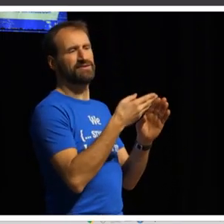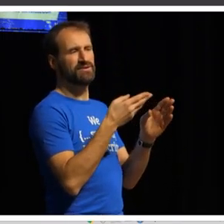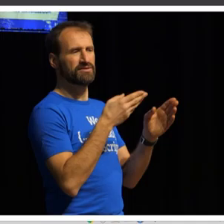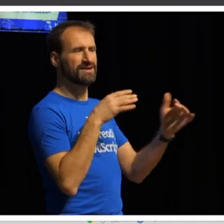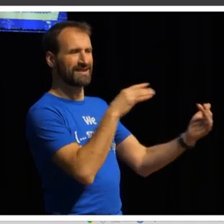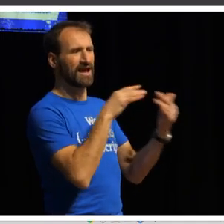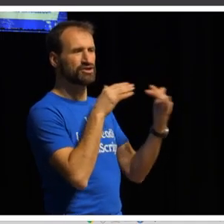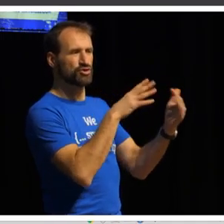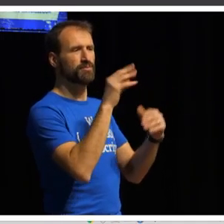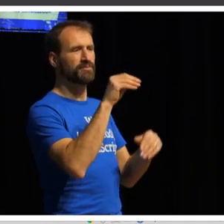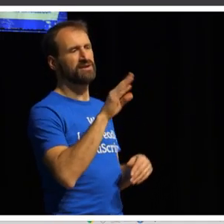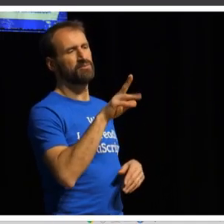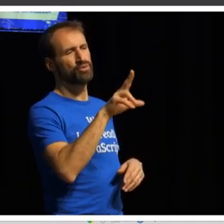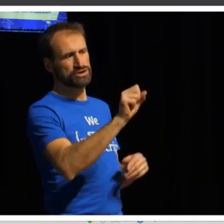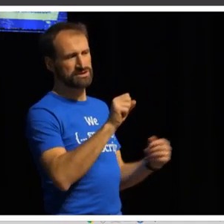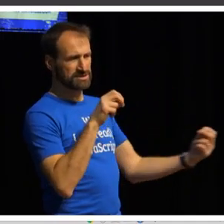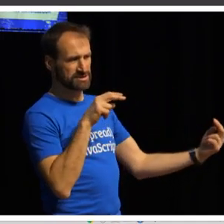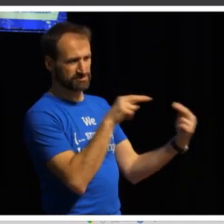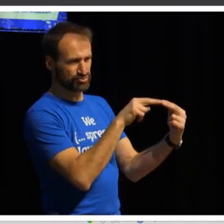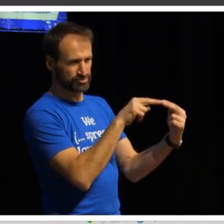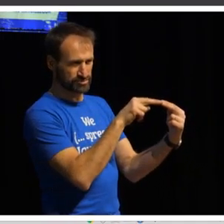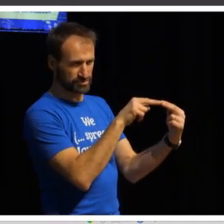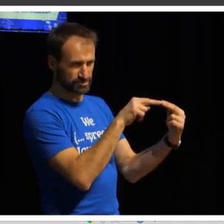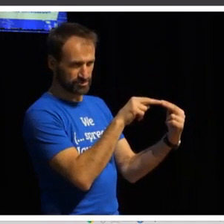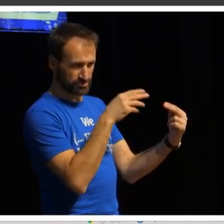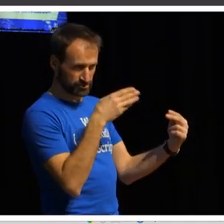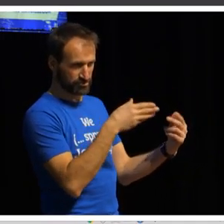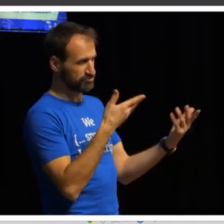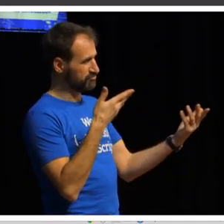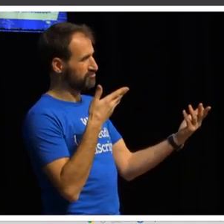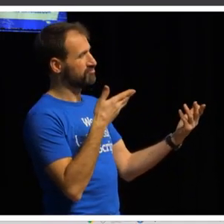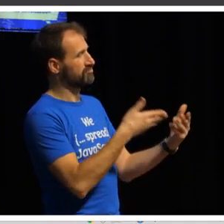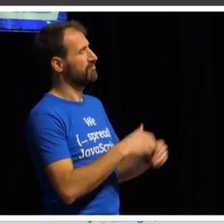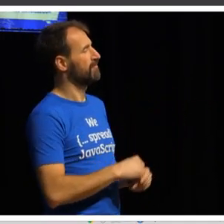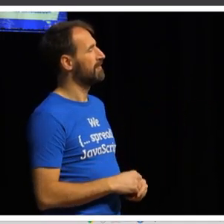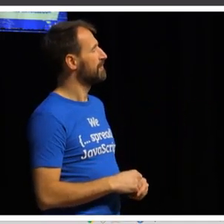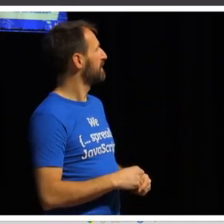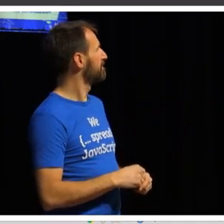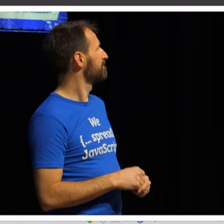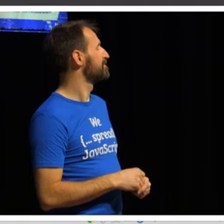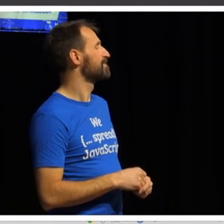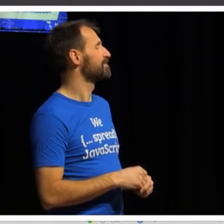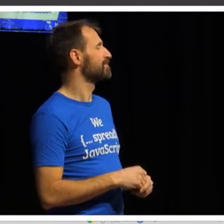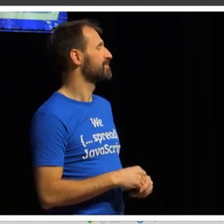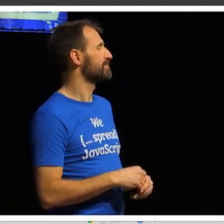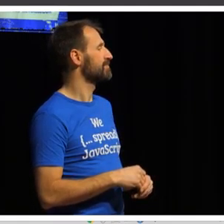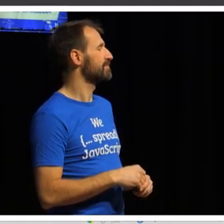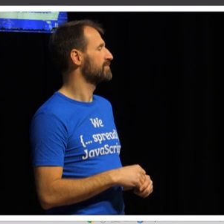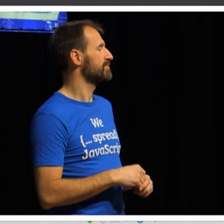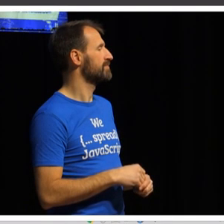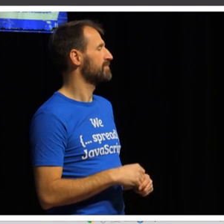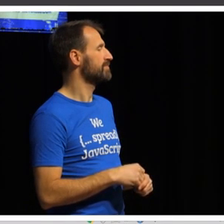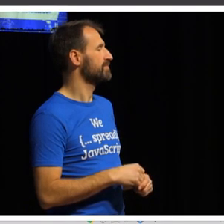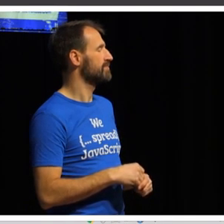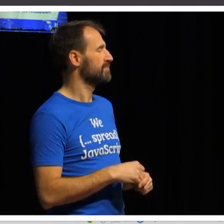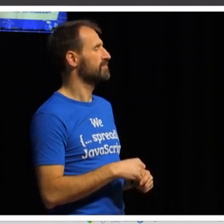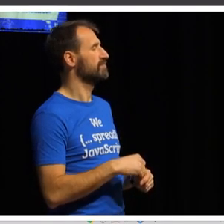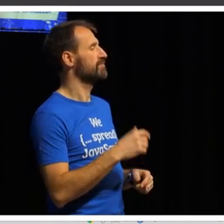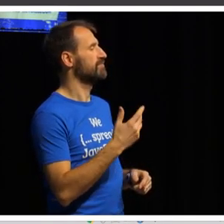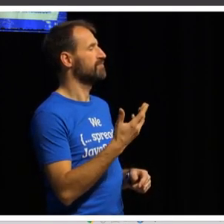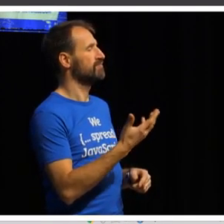So you can, for instance, ask it to add some numbers together or ask it what its temperature is. And it's